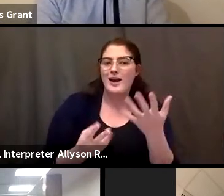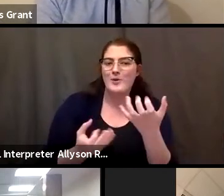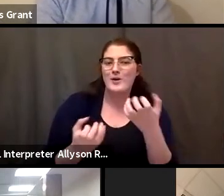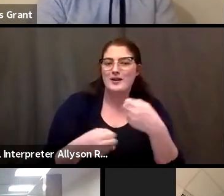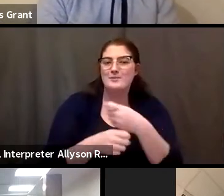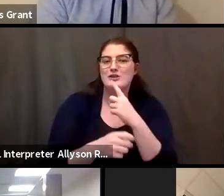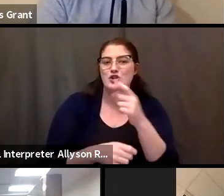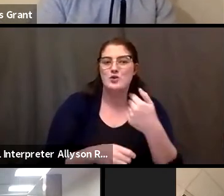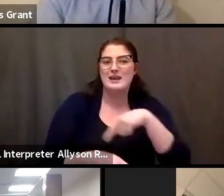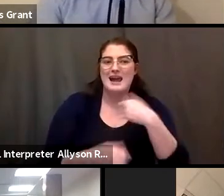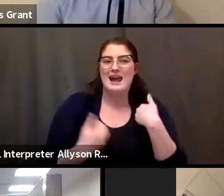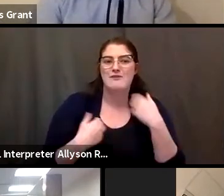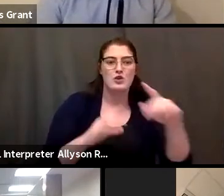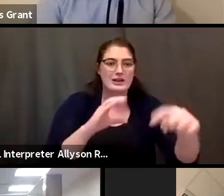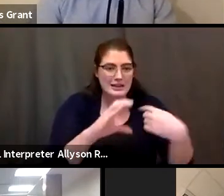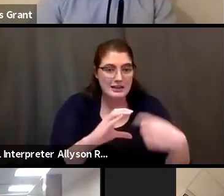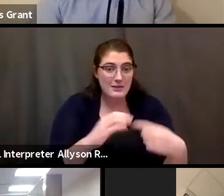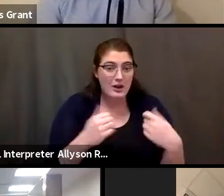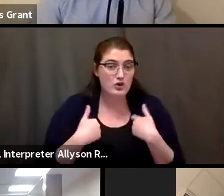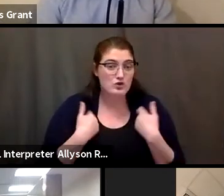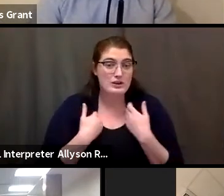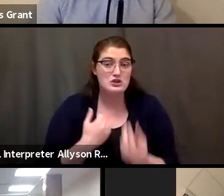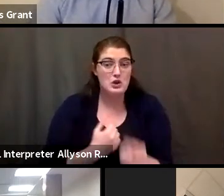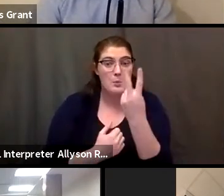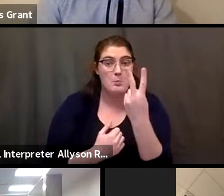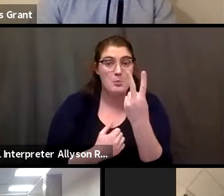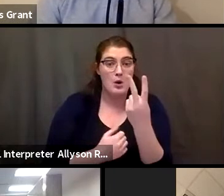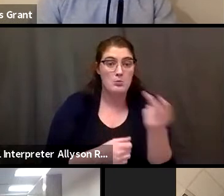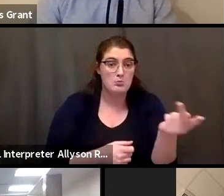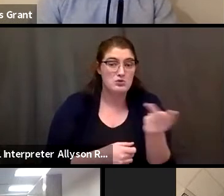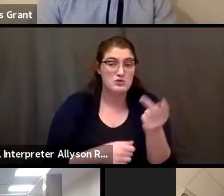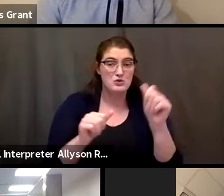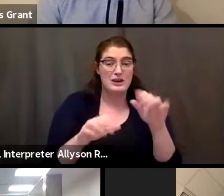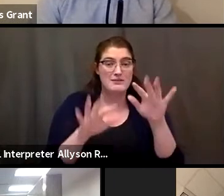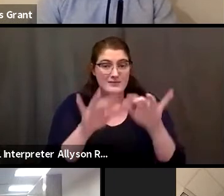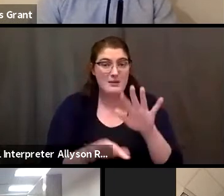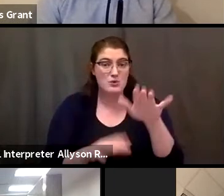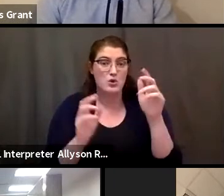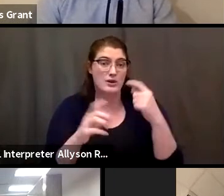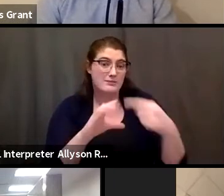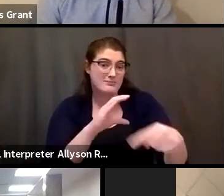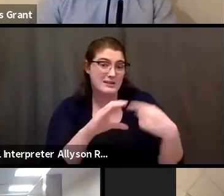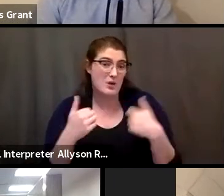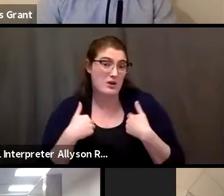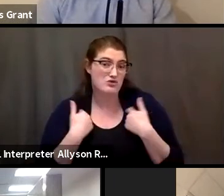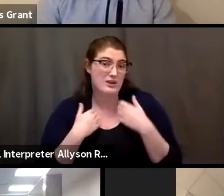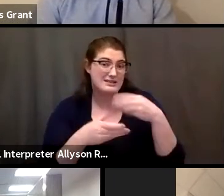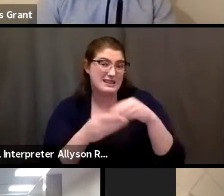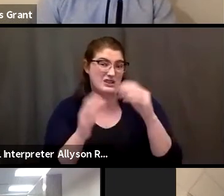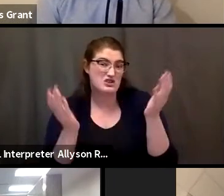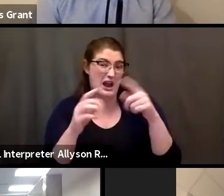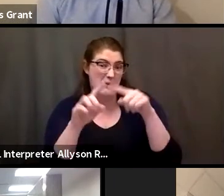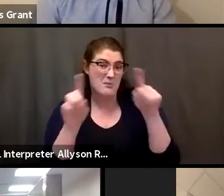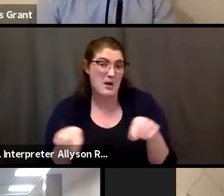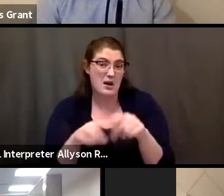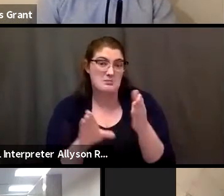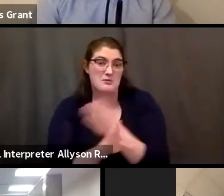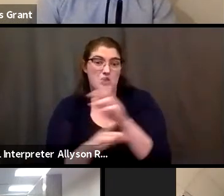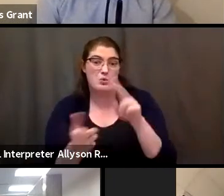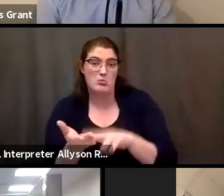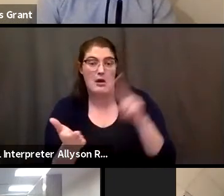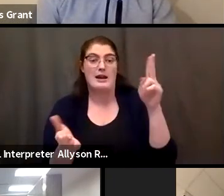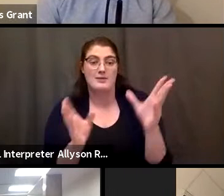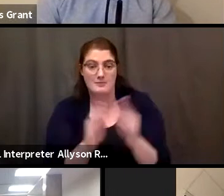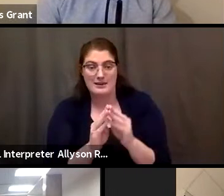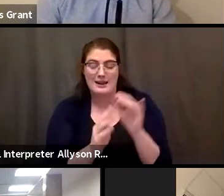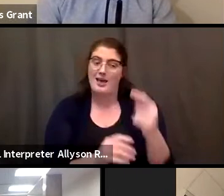your email addresses. So if both of you could put your email addresses in the chat box before you log out of the meeting, I think